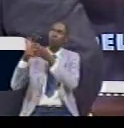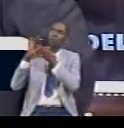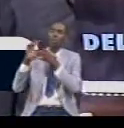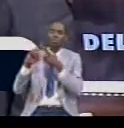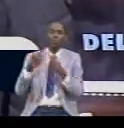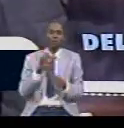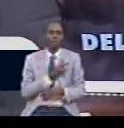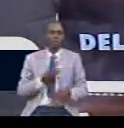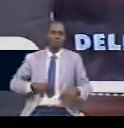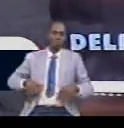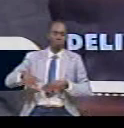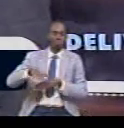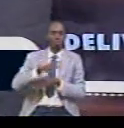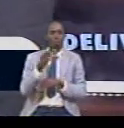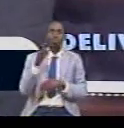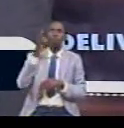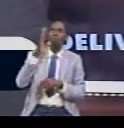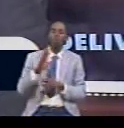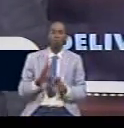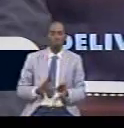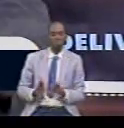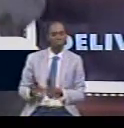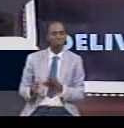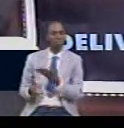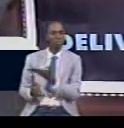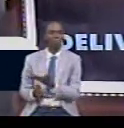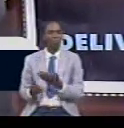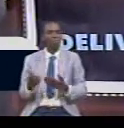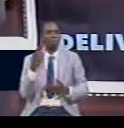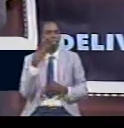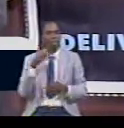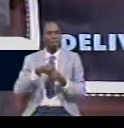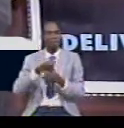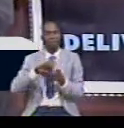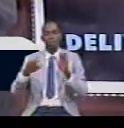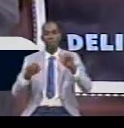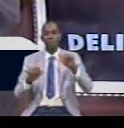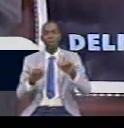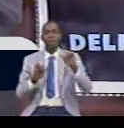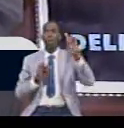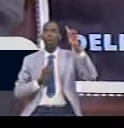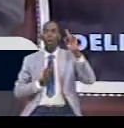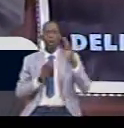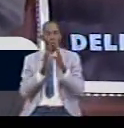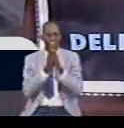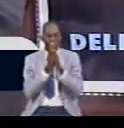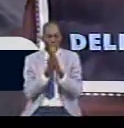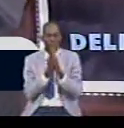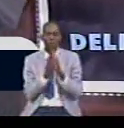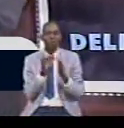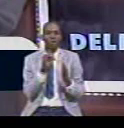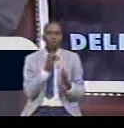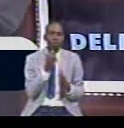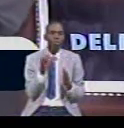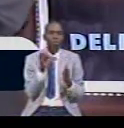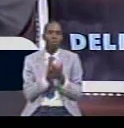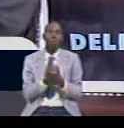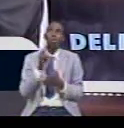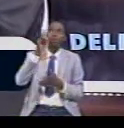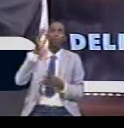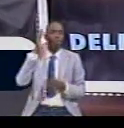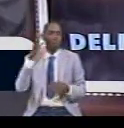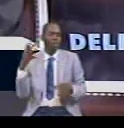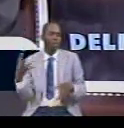God already. Look at verse 15. I pray not that thou shouldest take them out of the world, but that